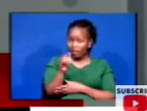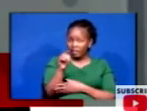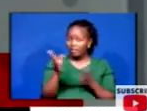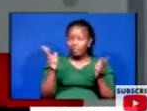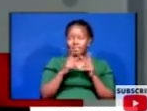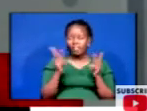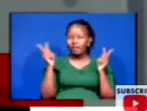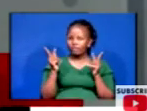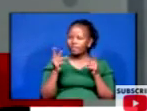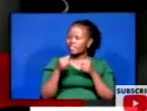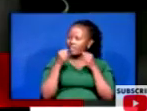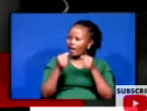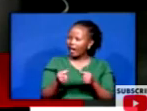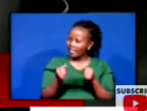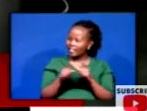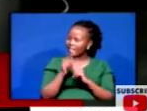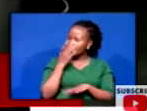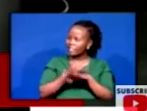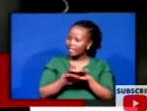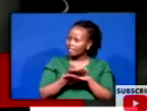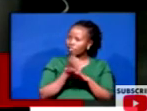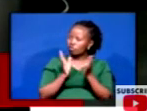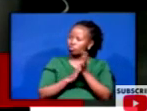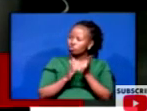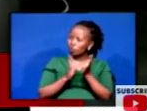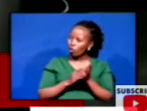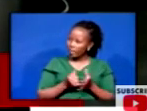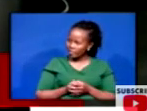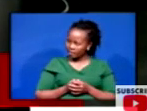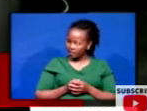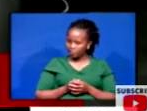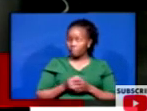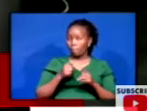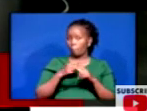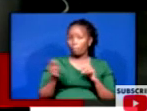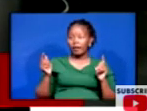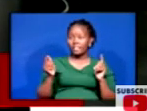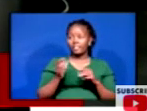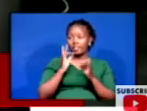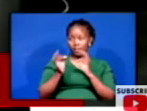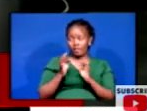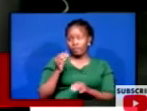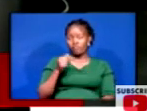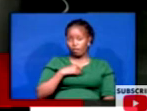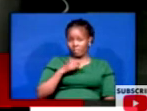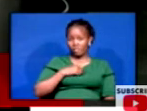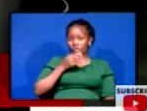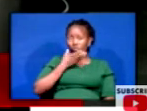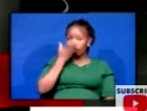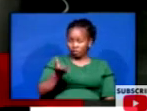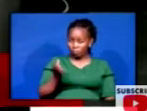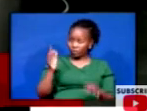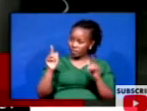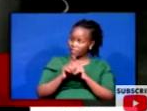and weighty and damaging comments, in my view. But if I was to wear my academic hat to respond to the same question, and